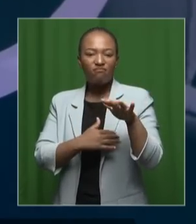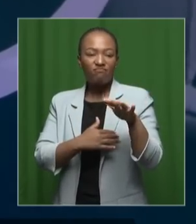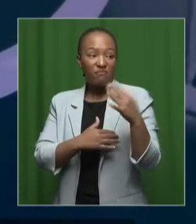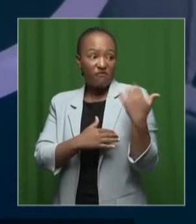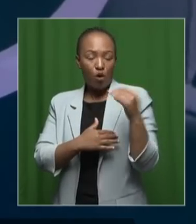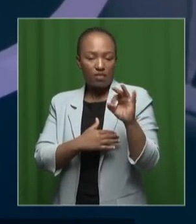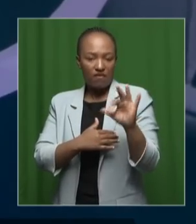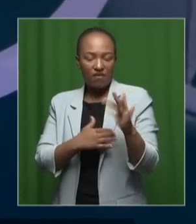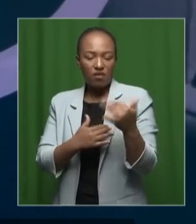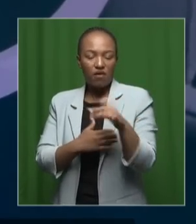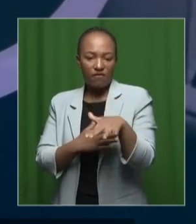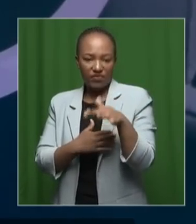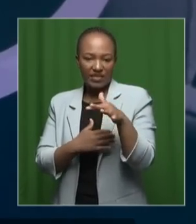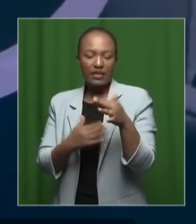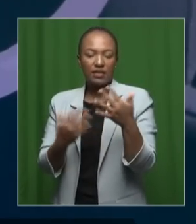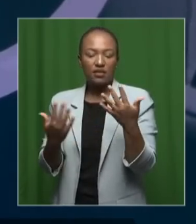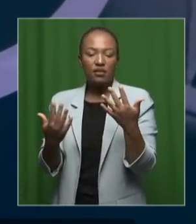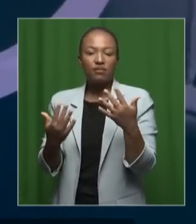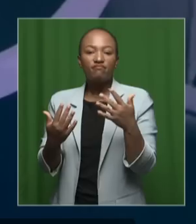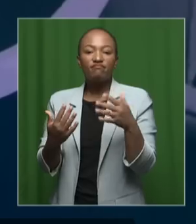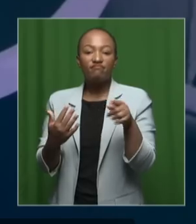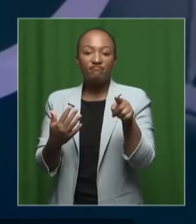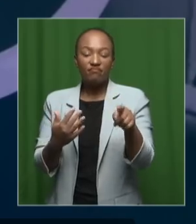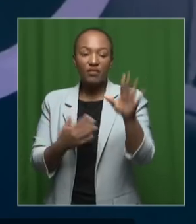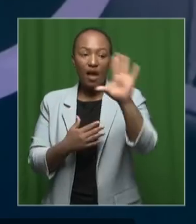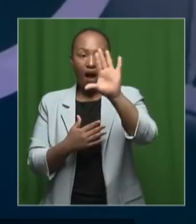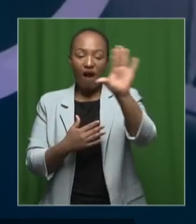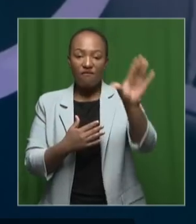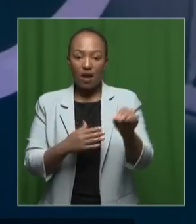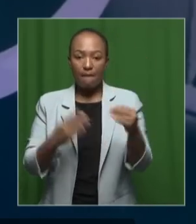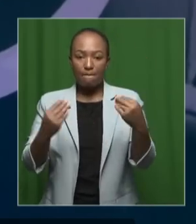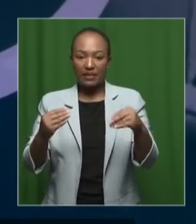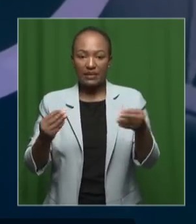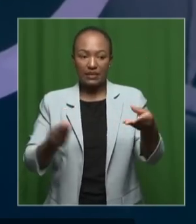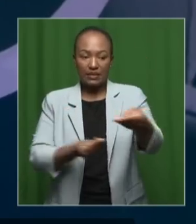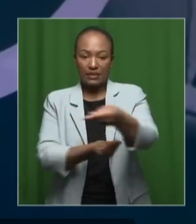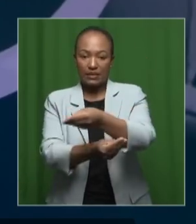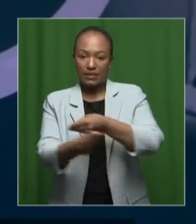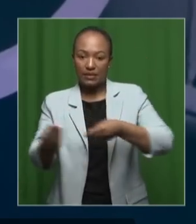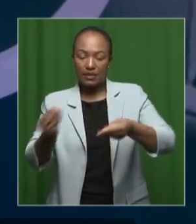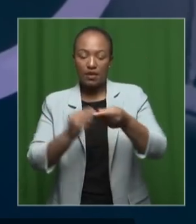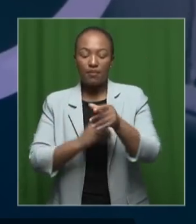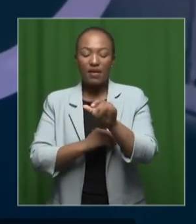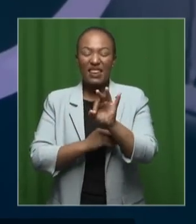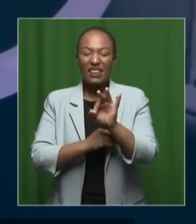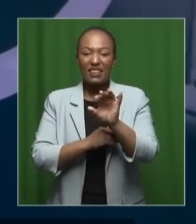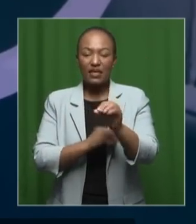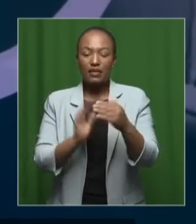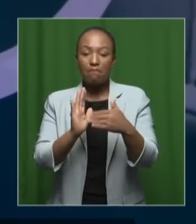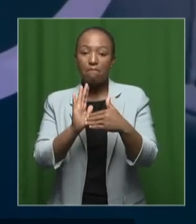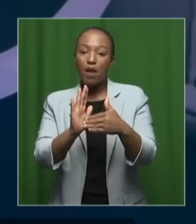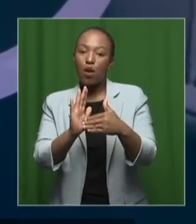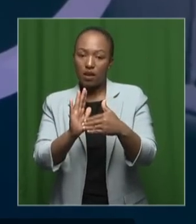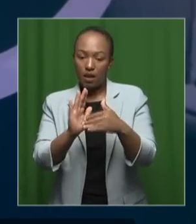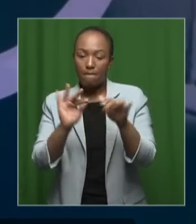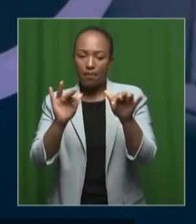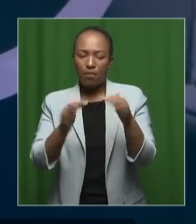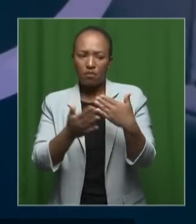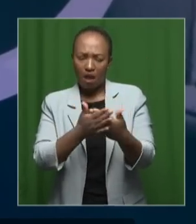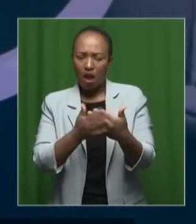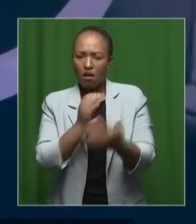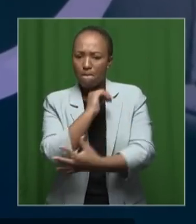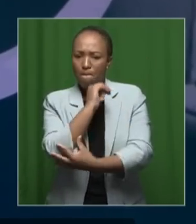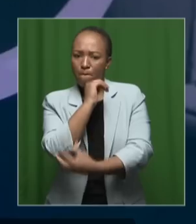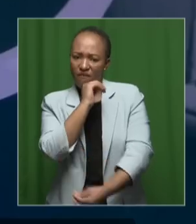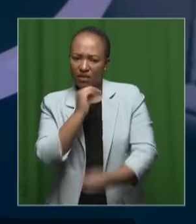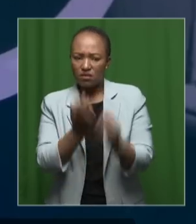have an African Continental Free Trade Agreement, which is promising to take 30 million people out of poverty. And the question is,